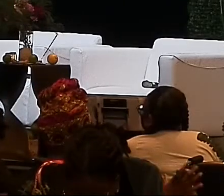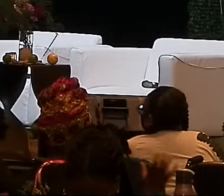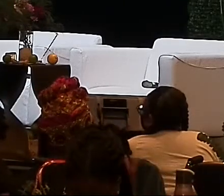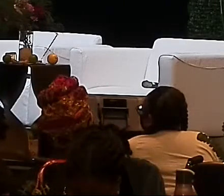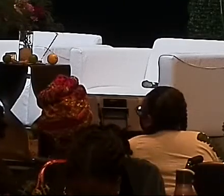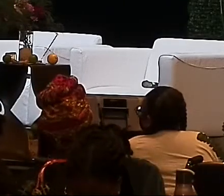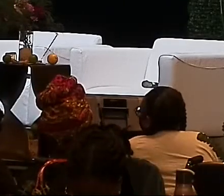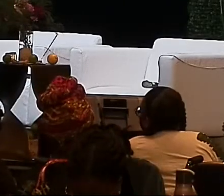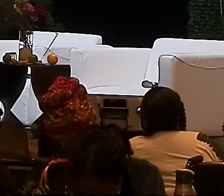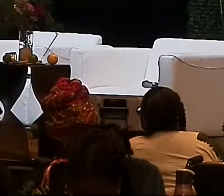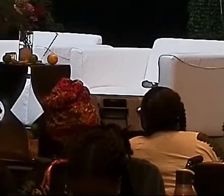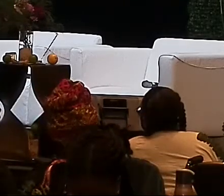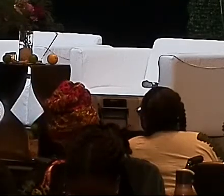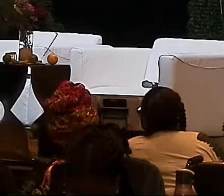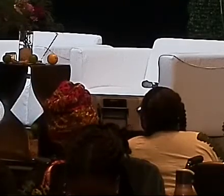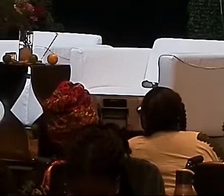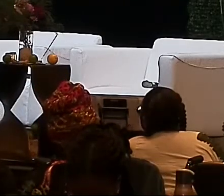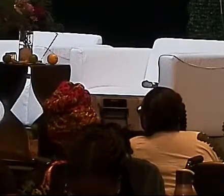some basics.